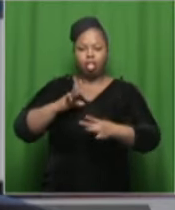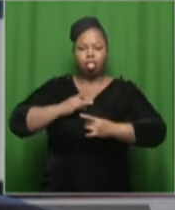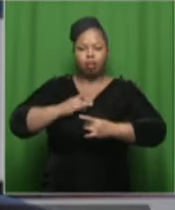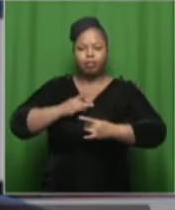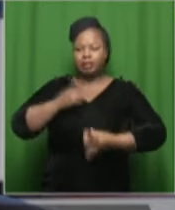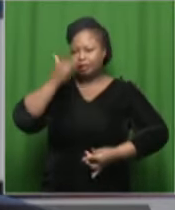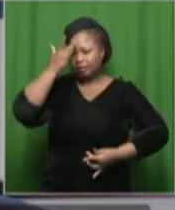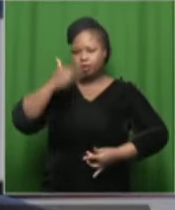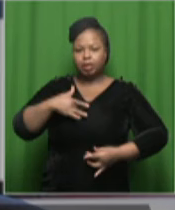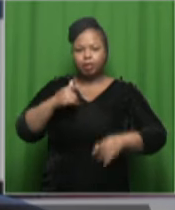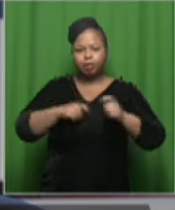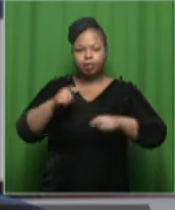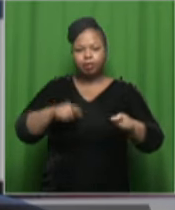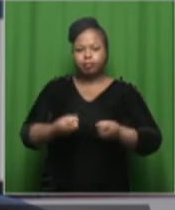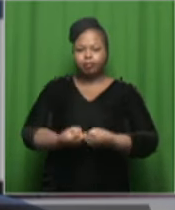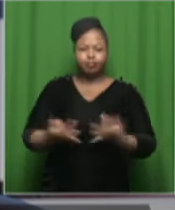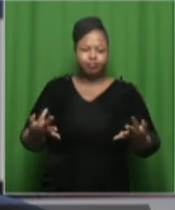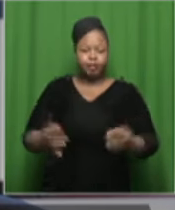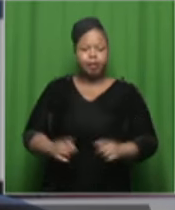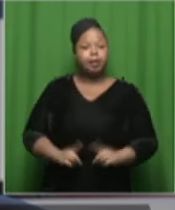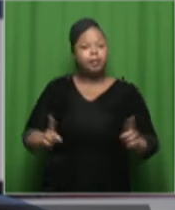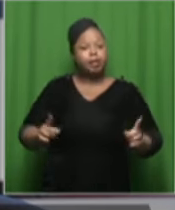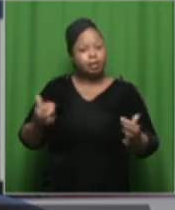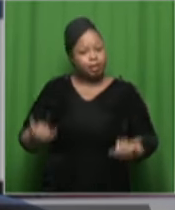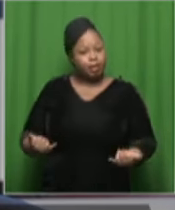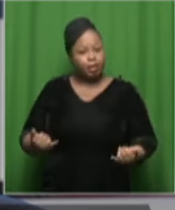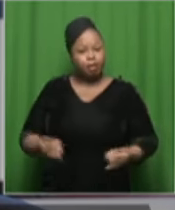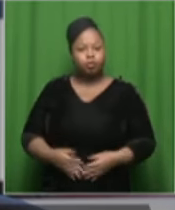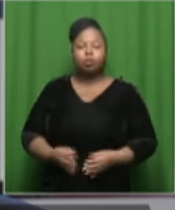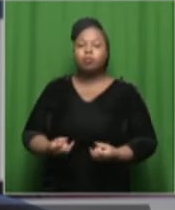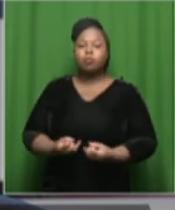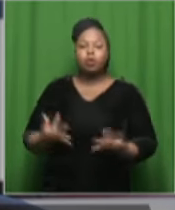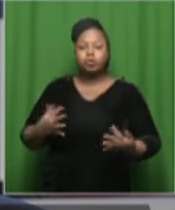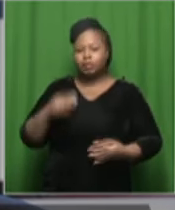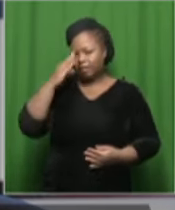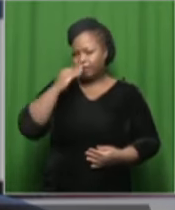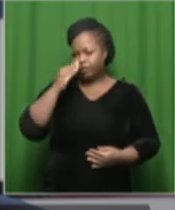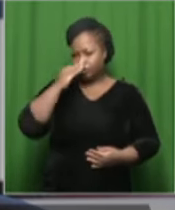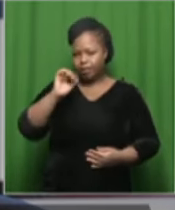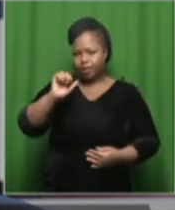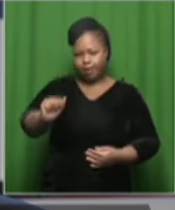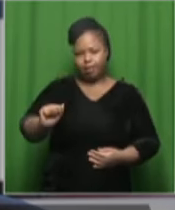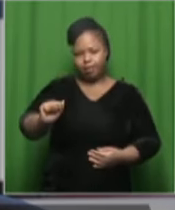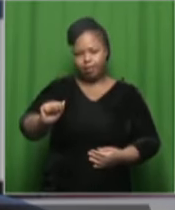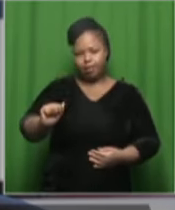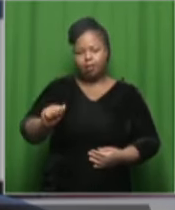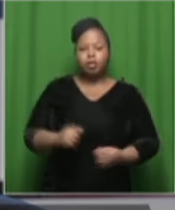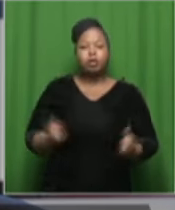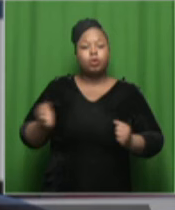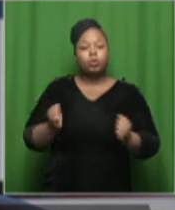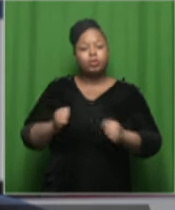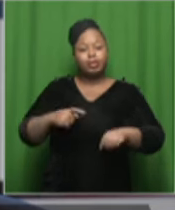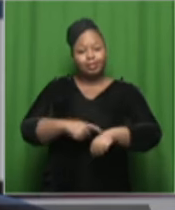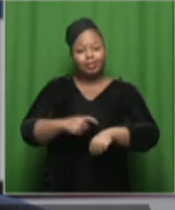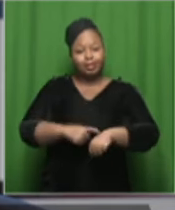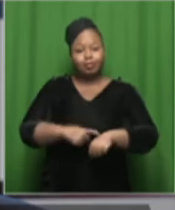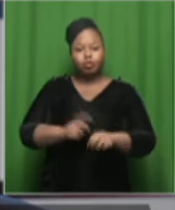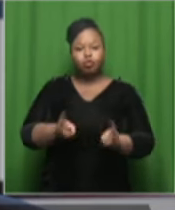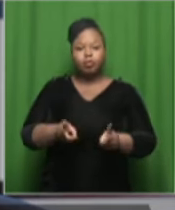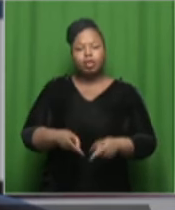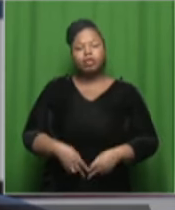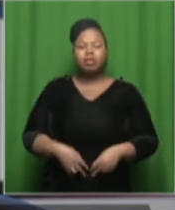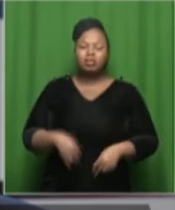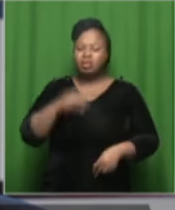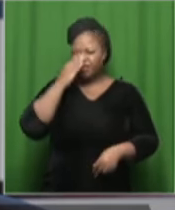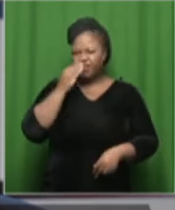quite ill people. Yes. But what we're seeing predominantly is influenza A. So during the winter, we have our influenza